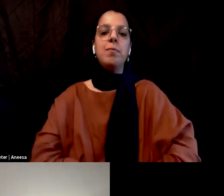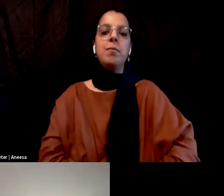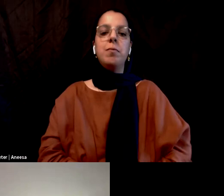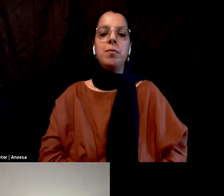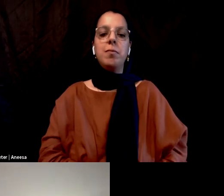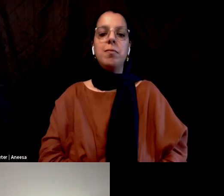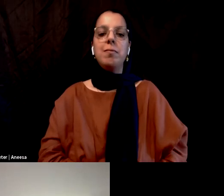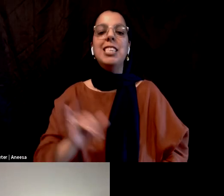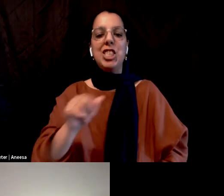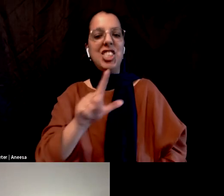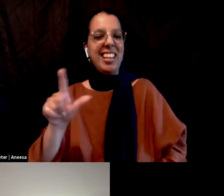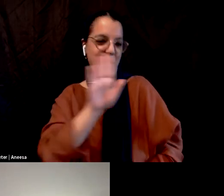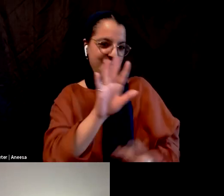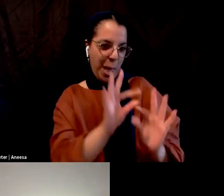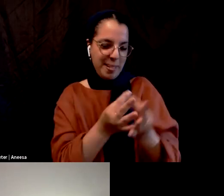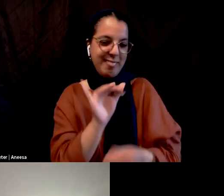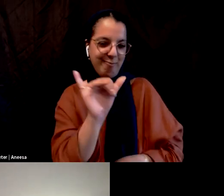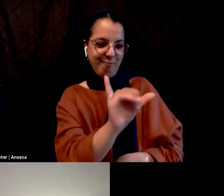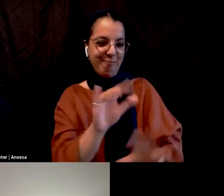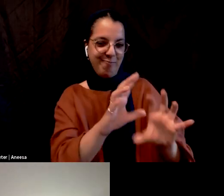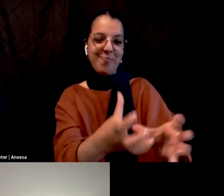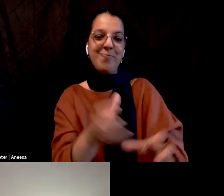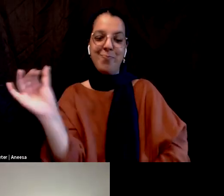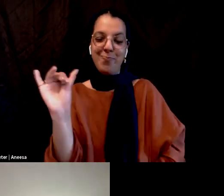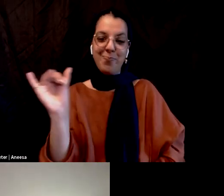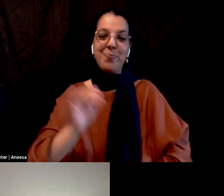and Jill's side as it is,